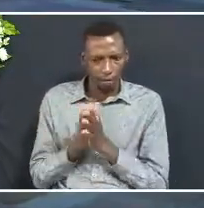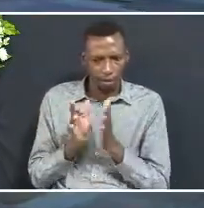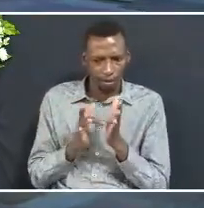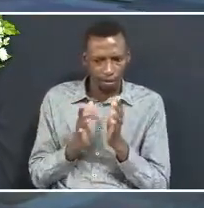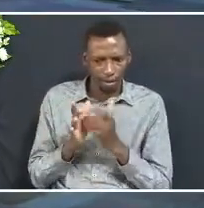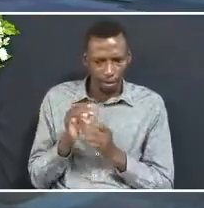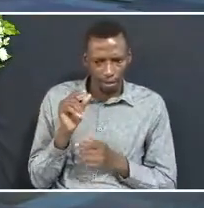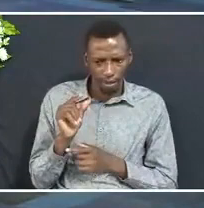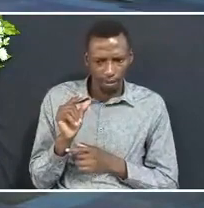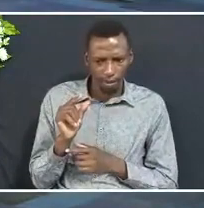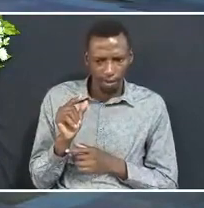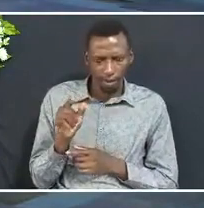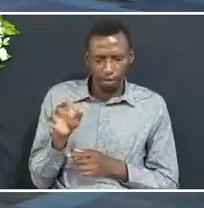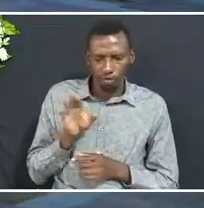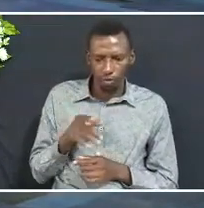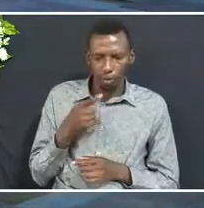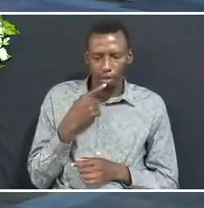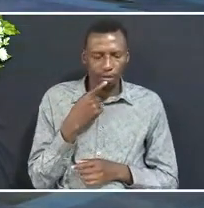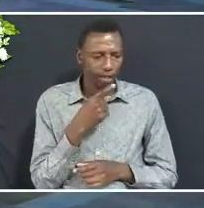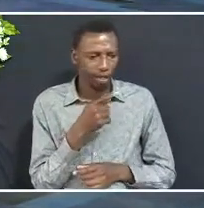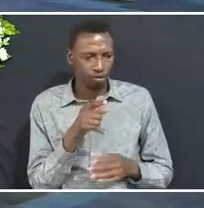him, sir,